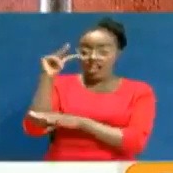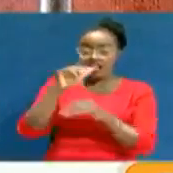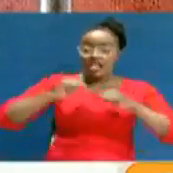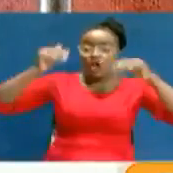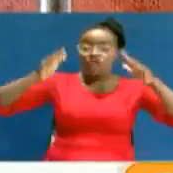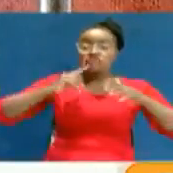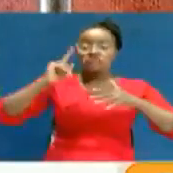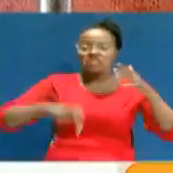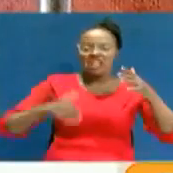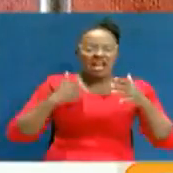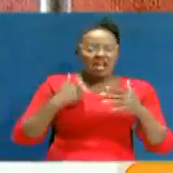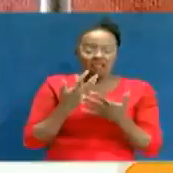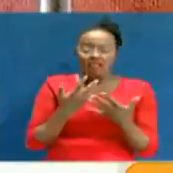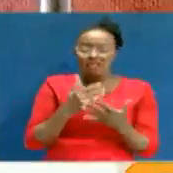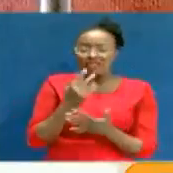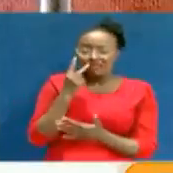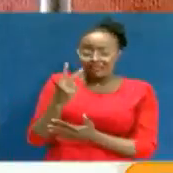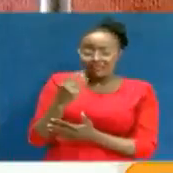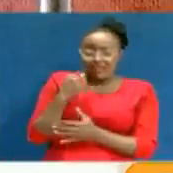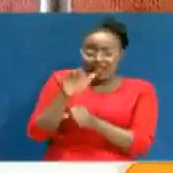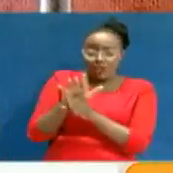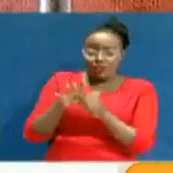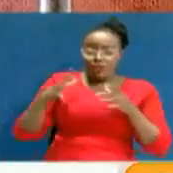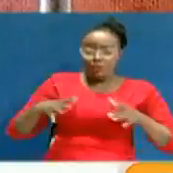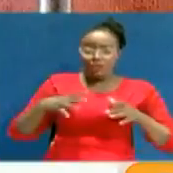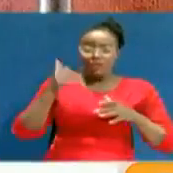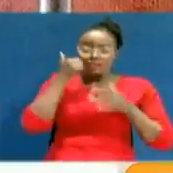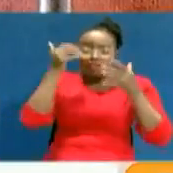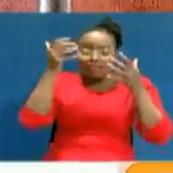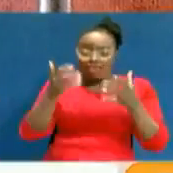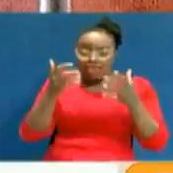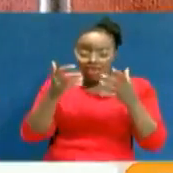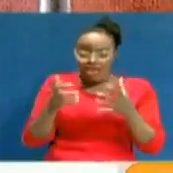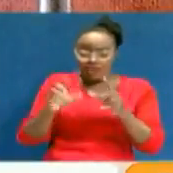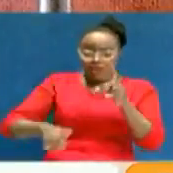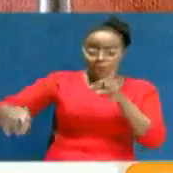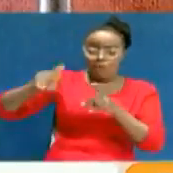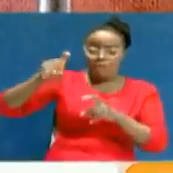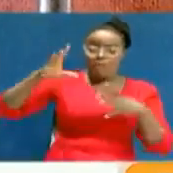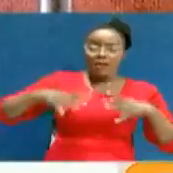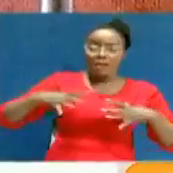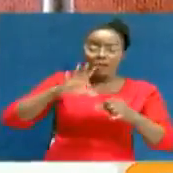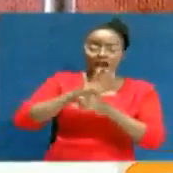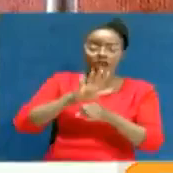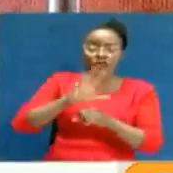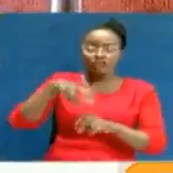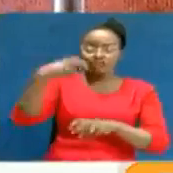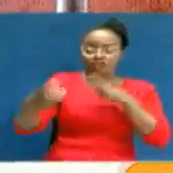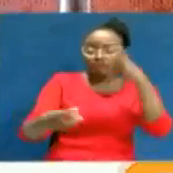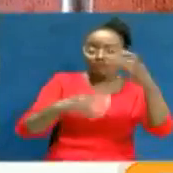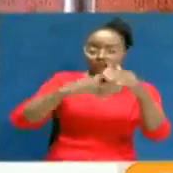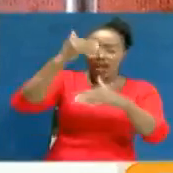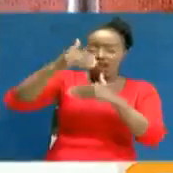officials say there was notable rise in the number of severe cases, with patients losing lives after late